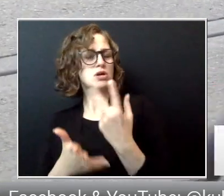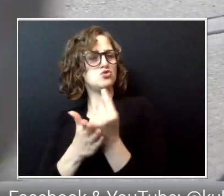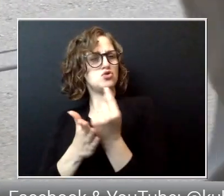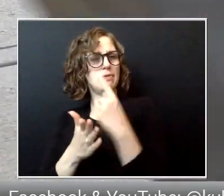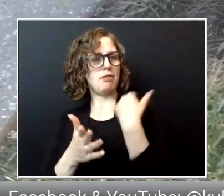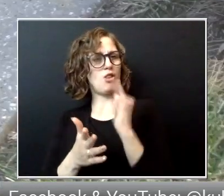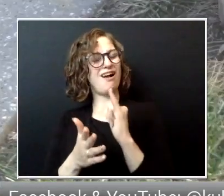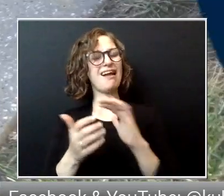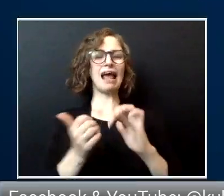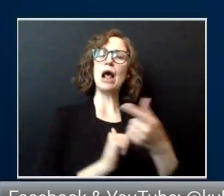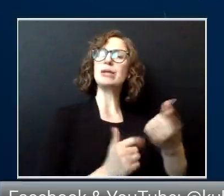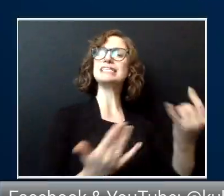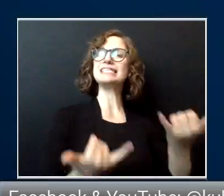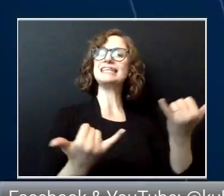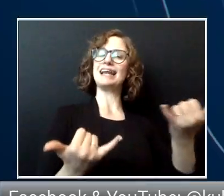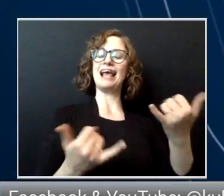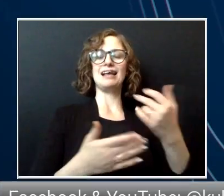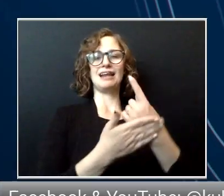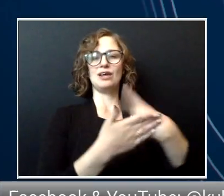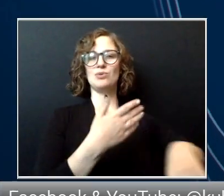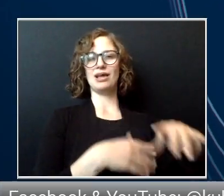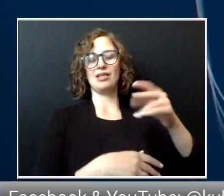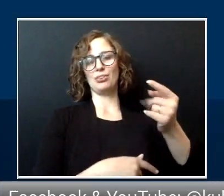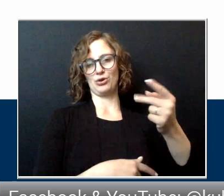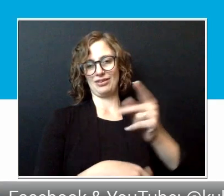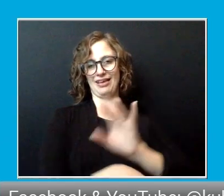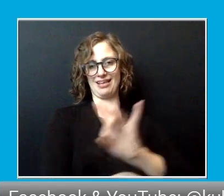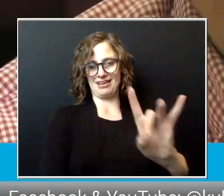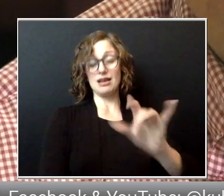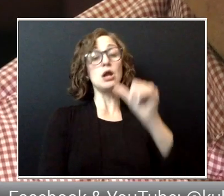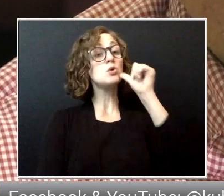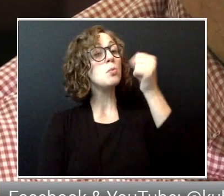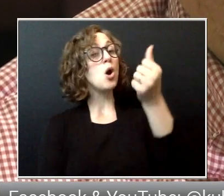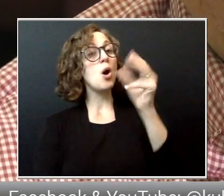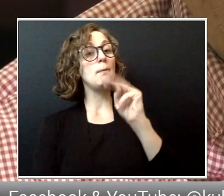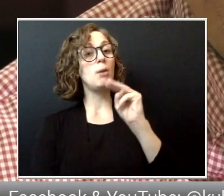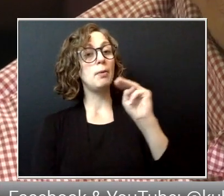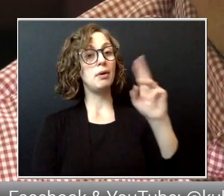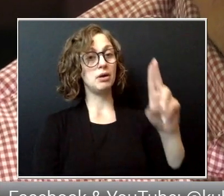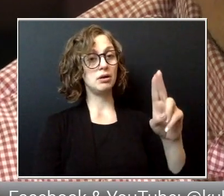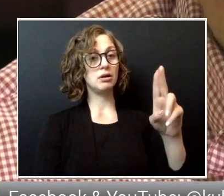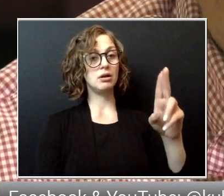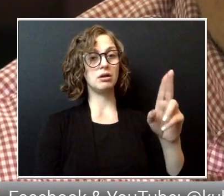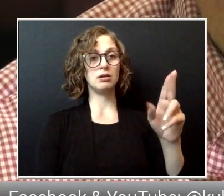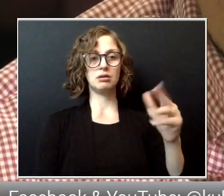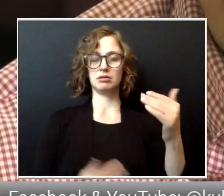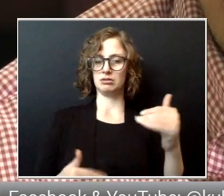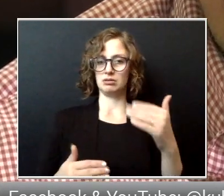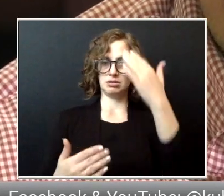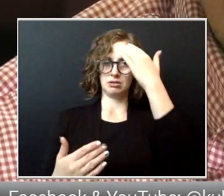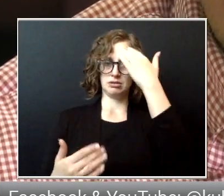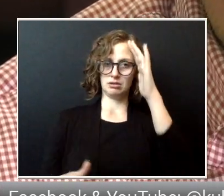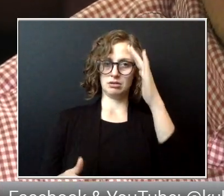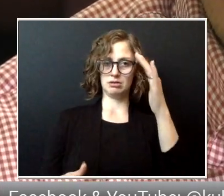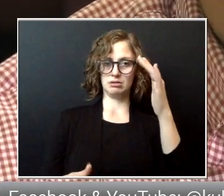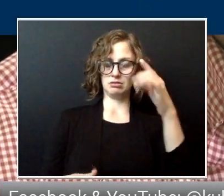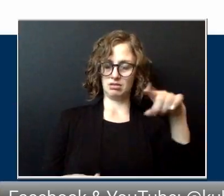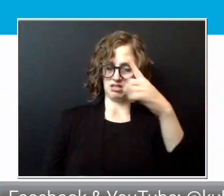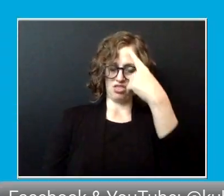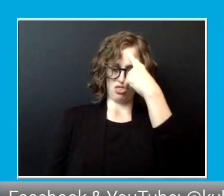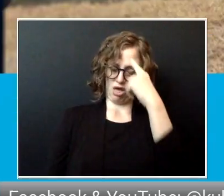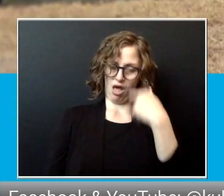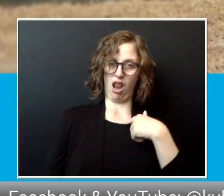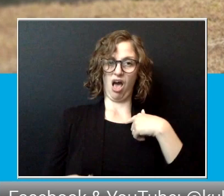a.m. Coming up tomorrow on the Morning Medical Update. I mean, I don't know whether they thought I was a wacko or what, for doing